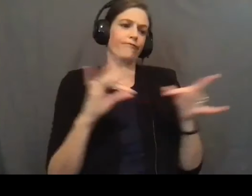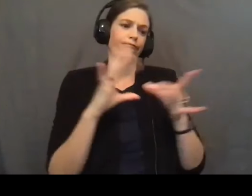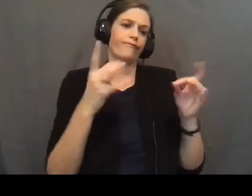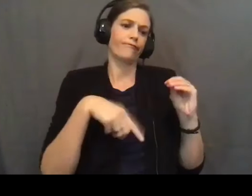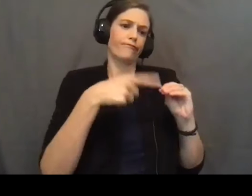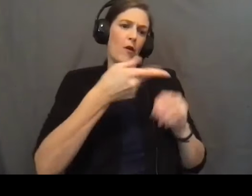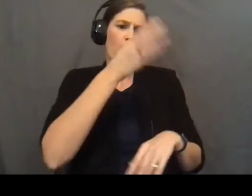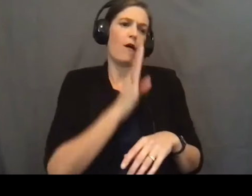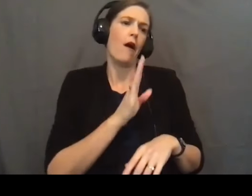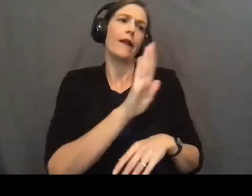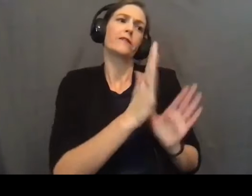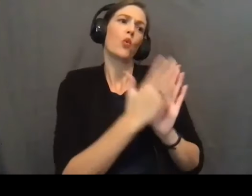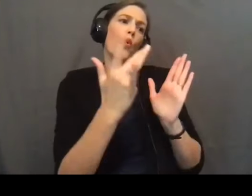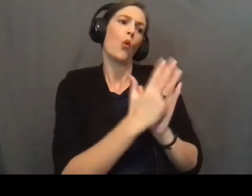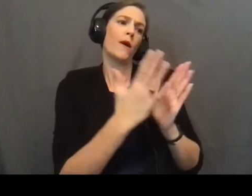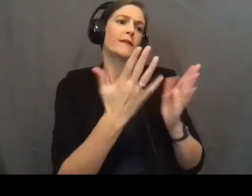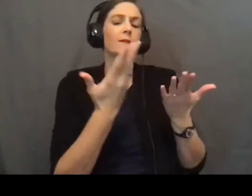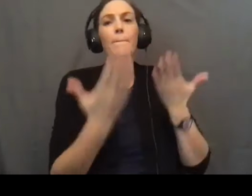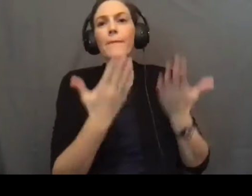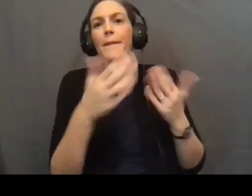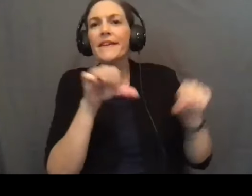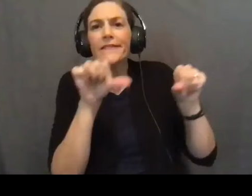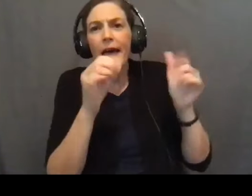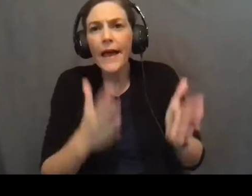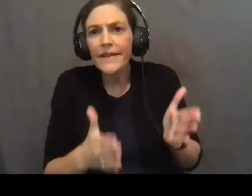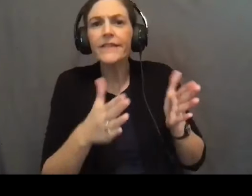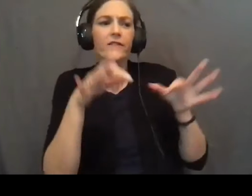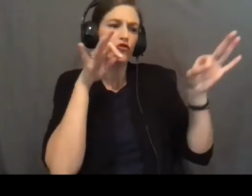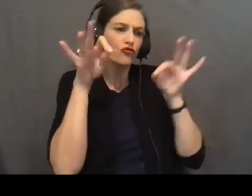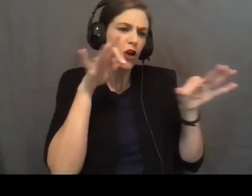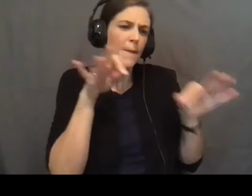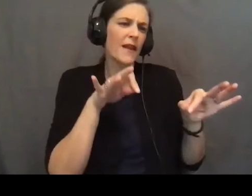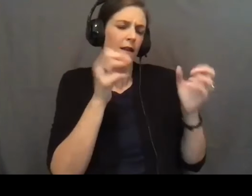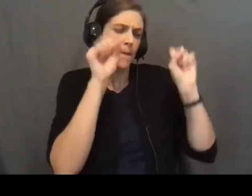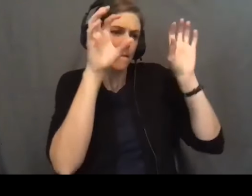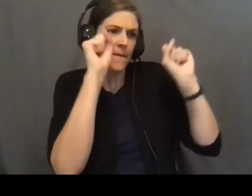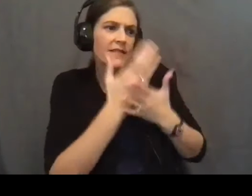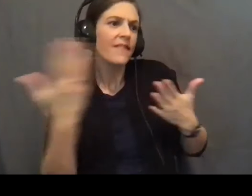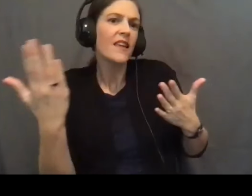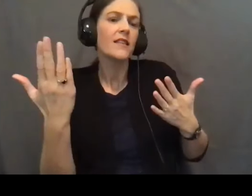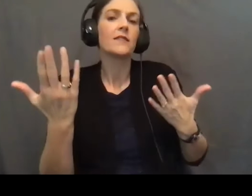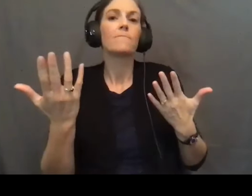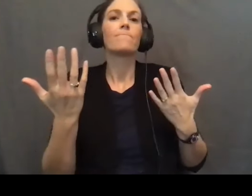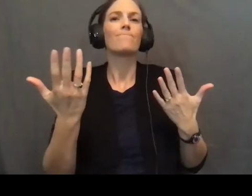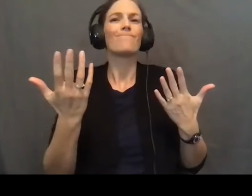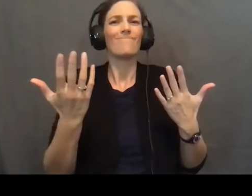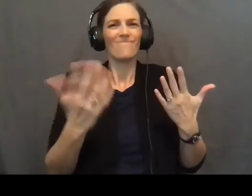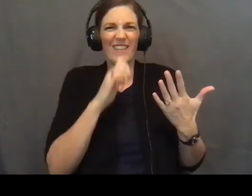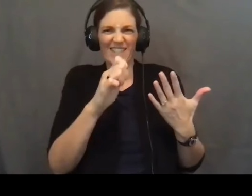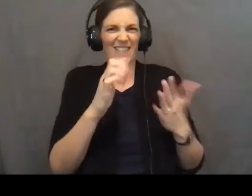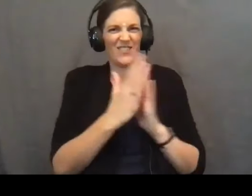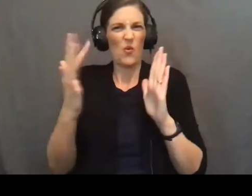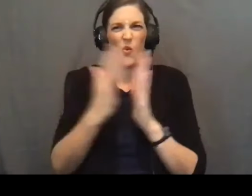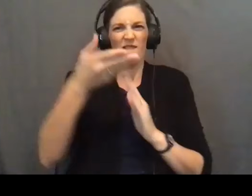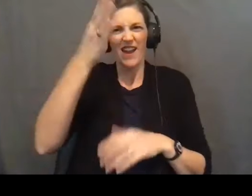glorious works, and that could be a scientist that's just describing the intricacies and amazing things of God's world, that doesn't glorify